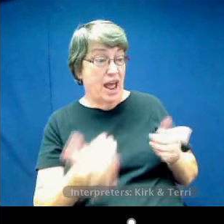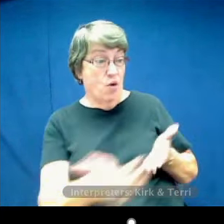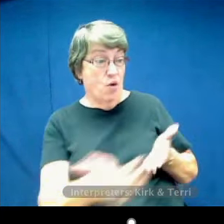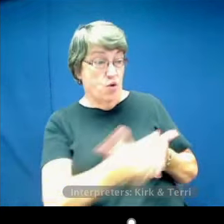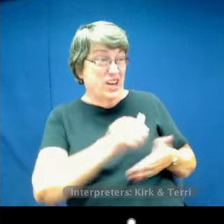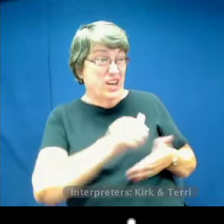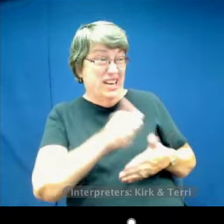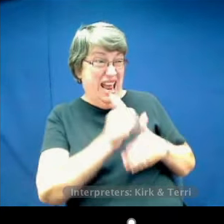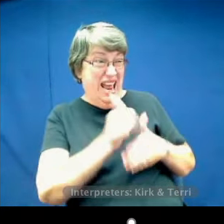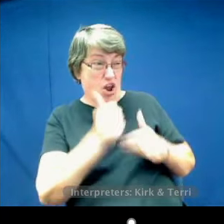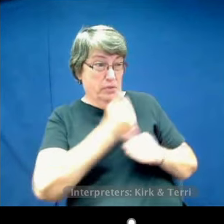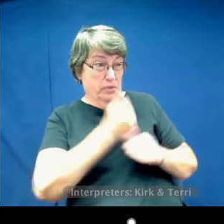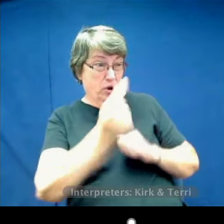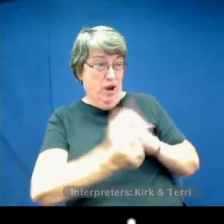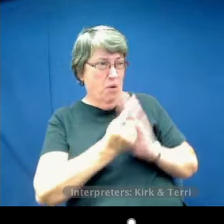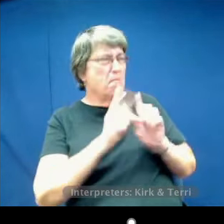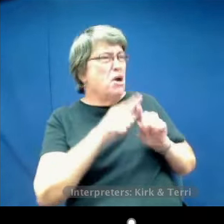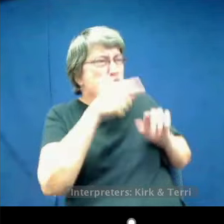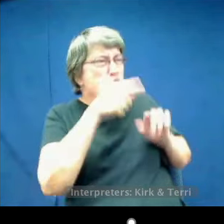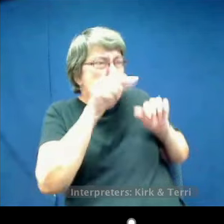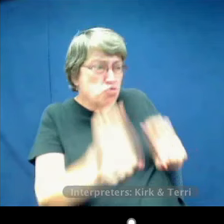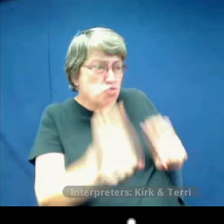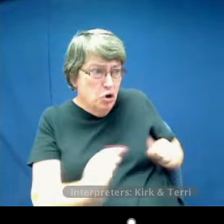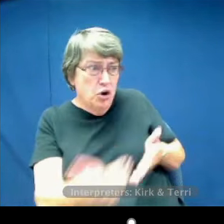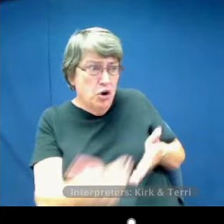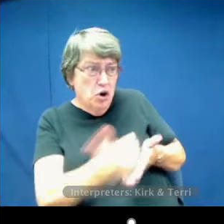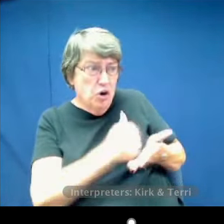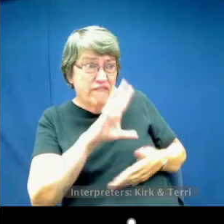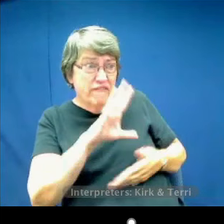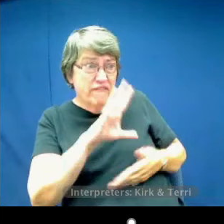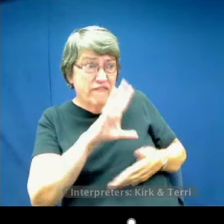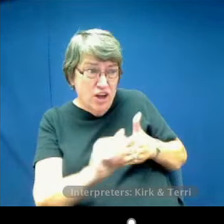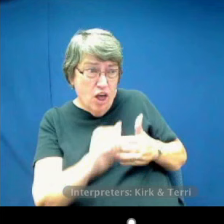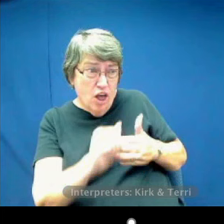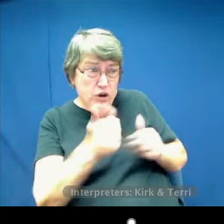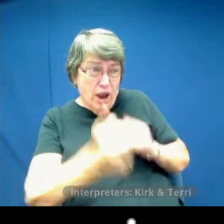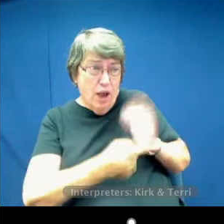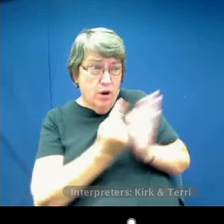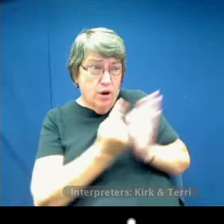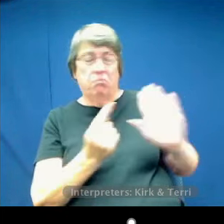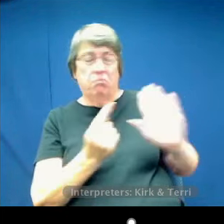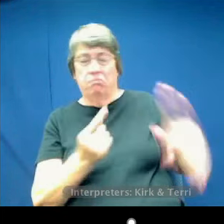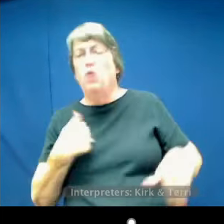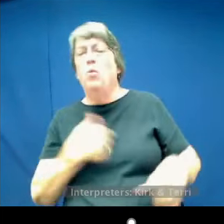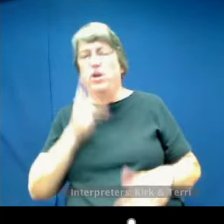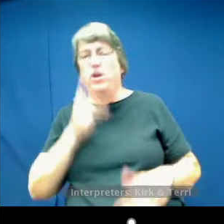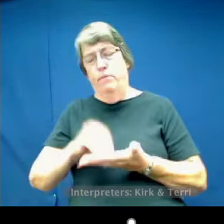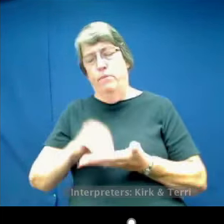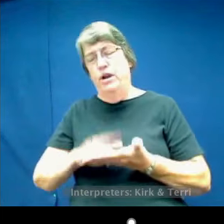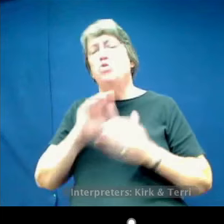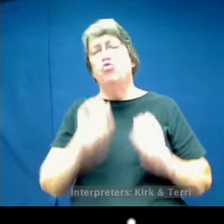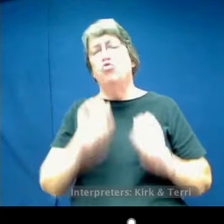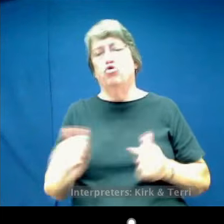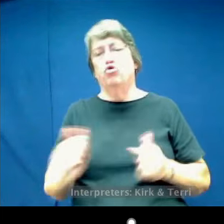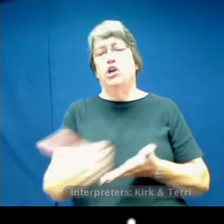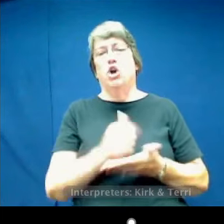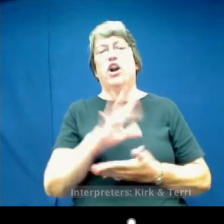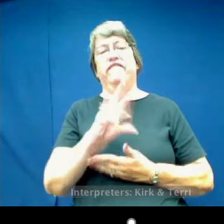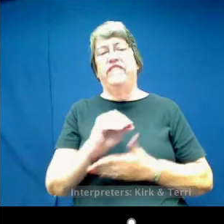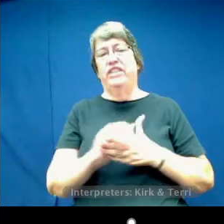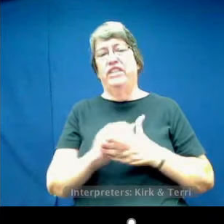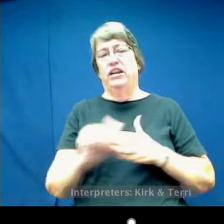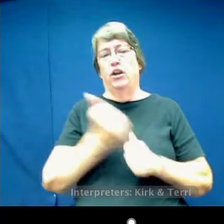make $50. So we're going to say that you make $50, and we're going to base our child support decision upon